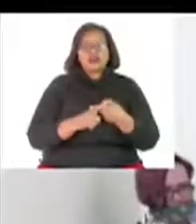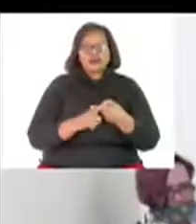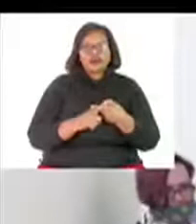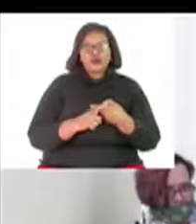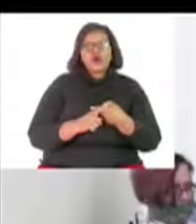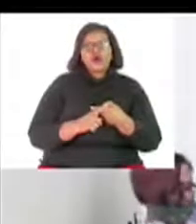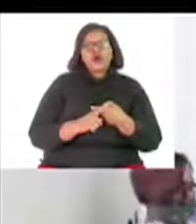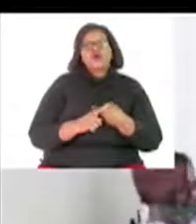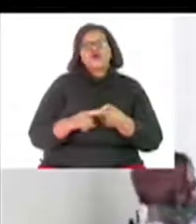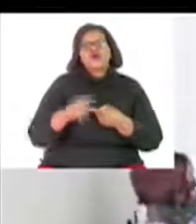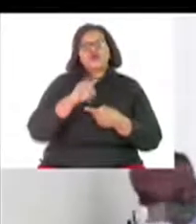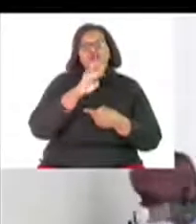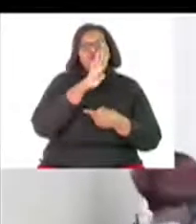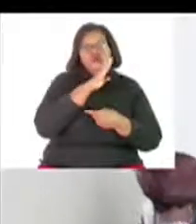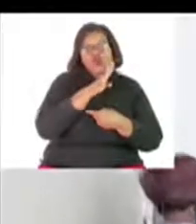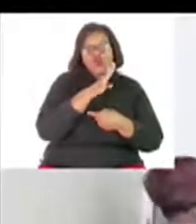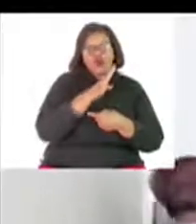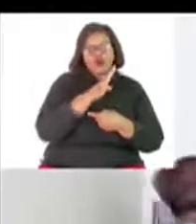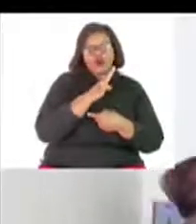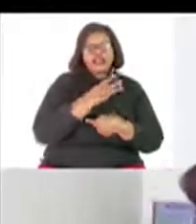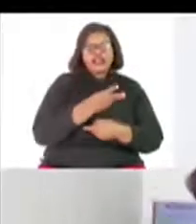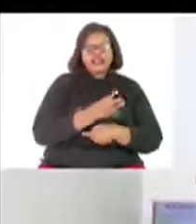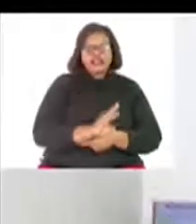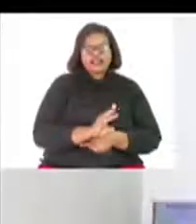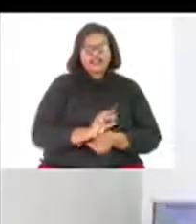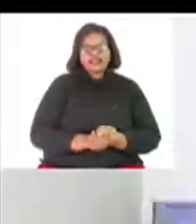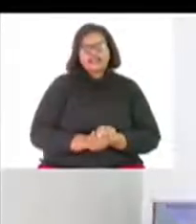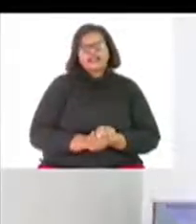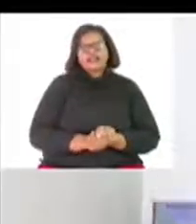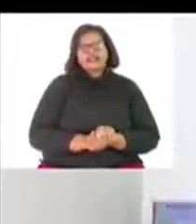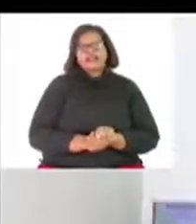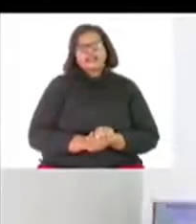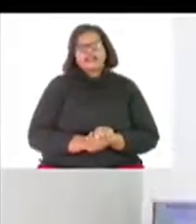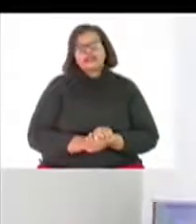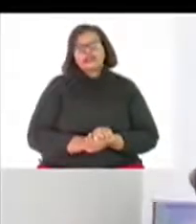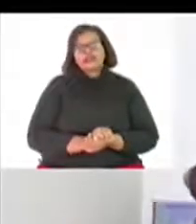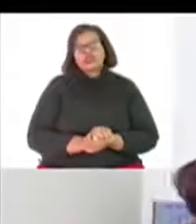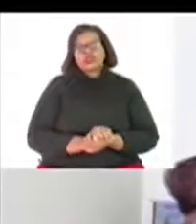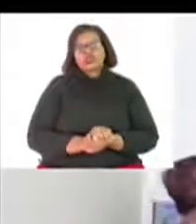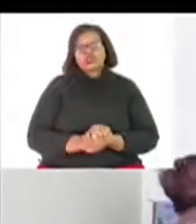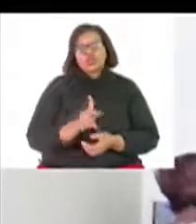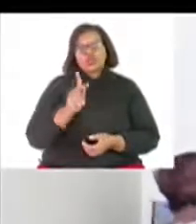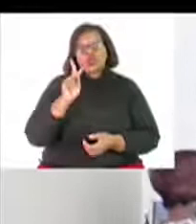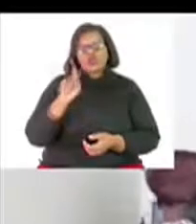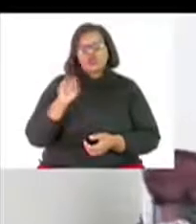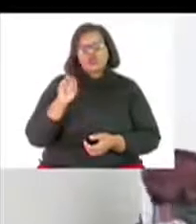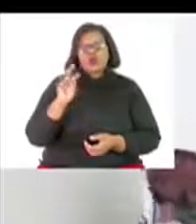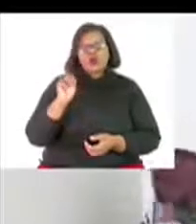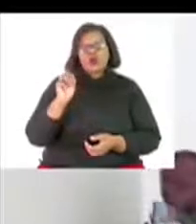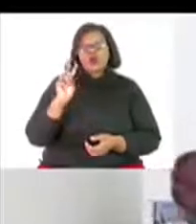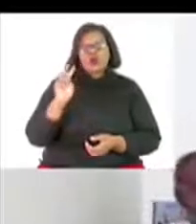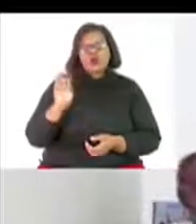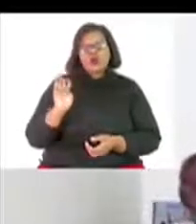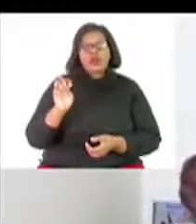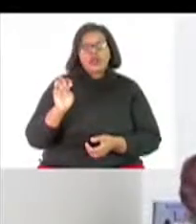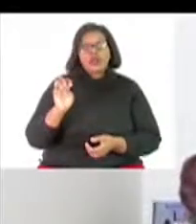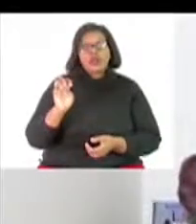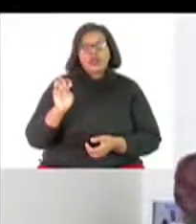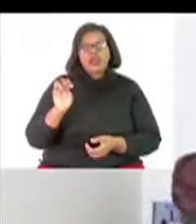6. Pumweni. Let's find the multiples of 4